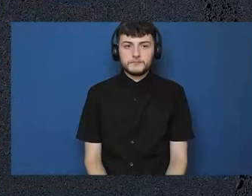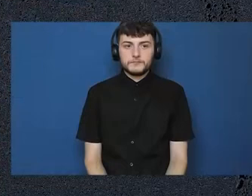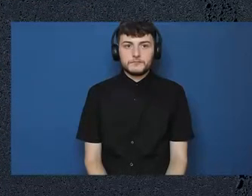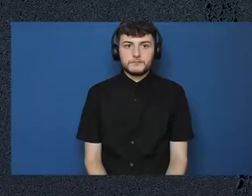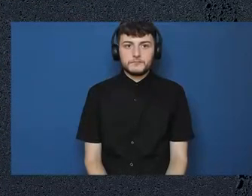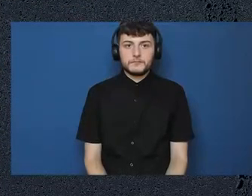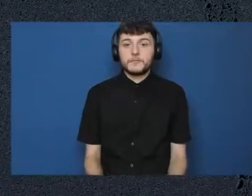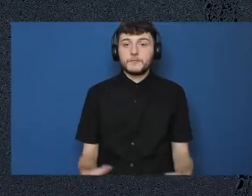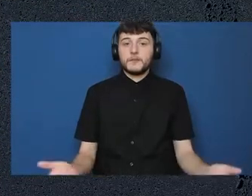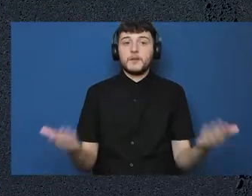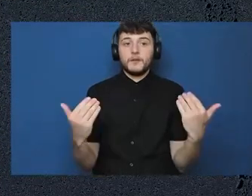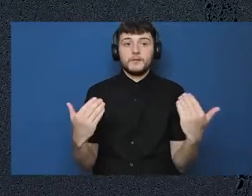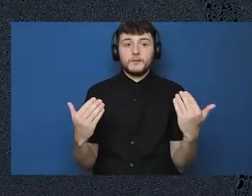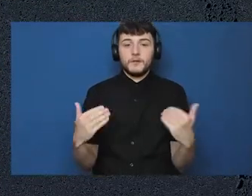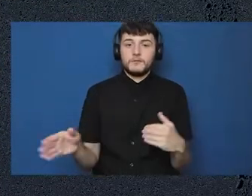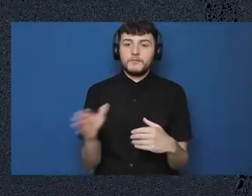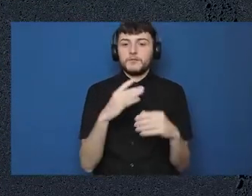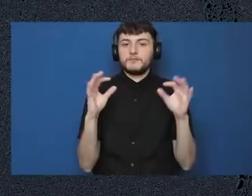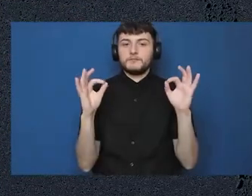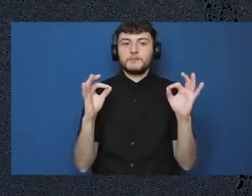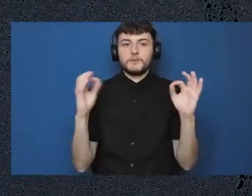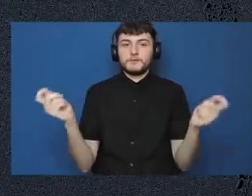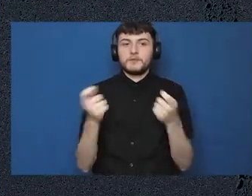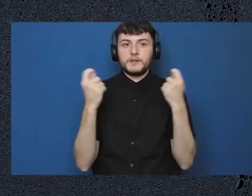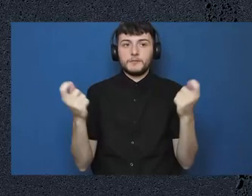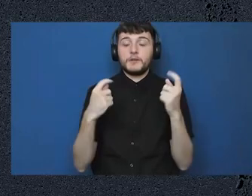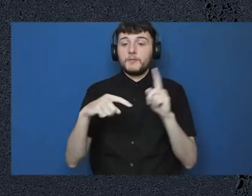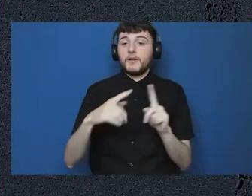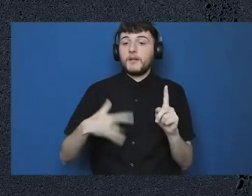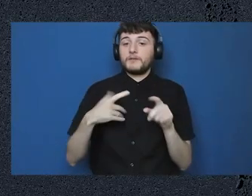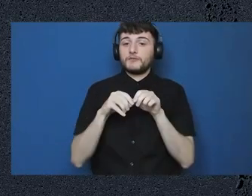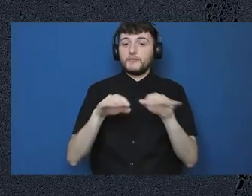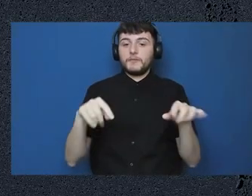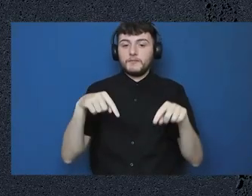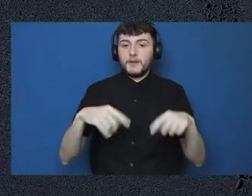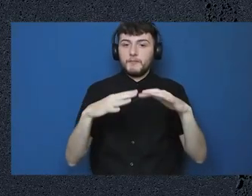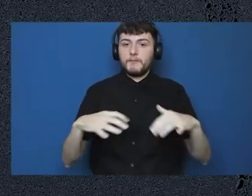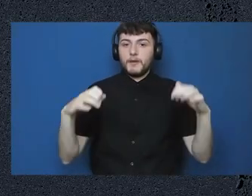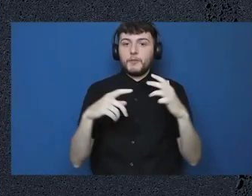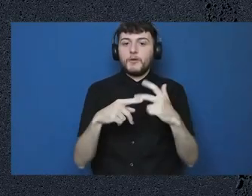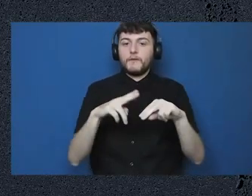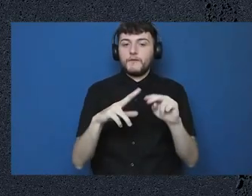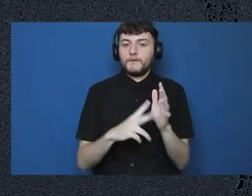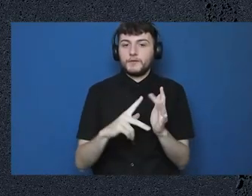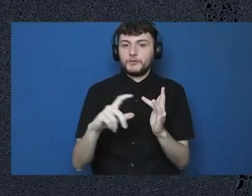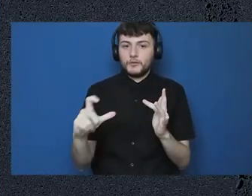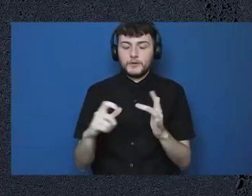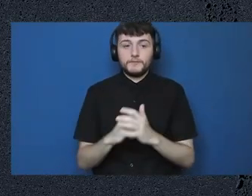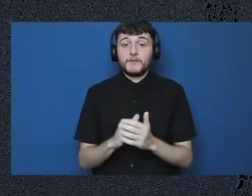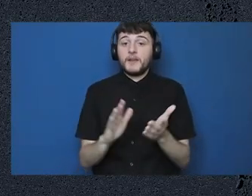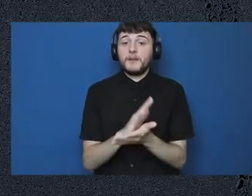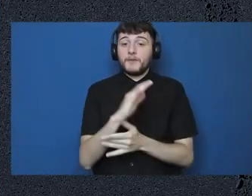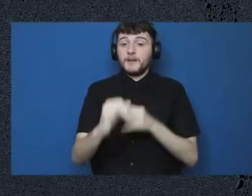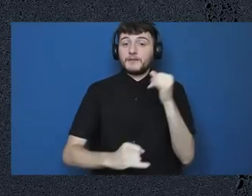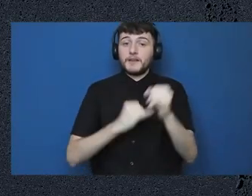Welcome to this special celebration and live stream from the Parliament House of Victoria. And happy International Day